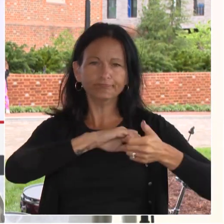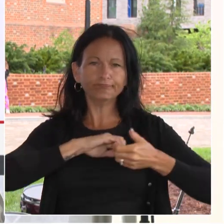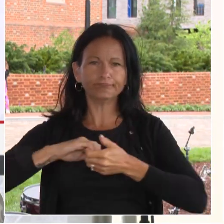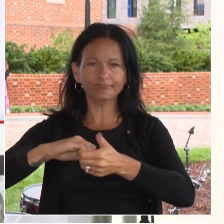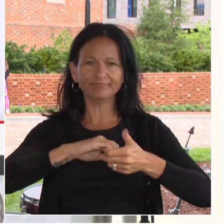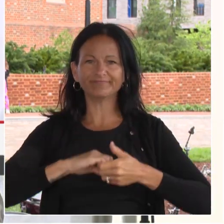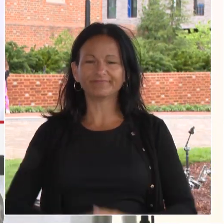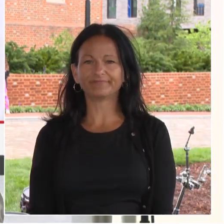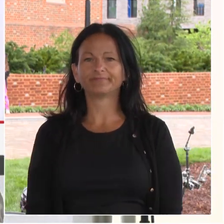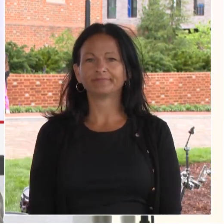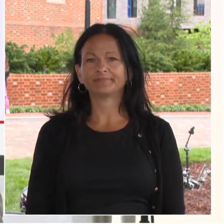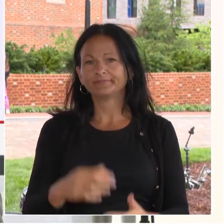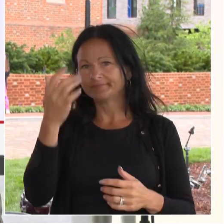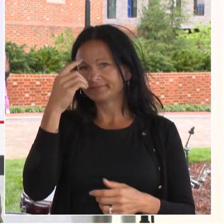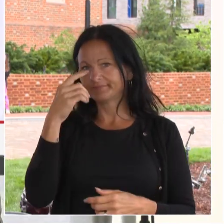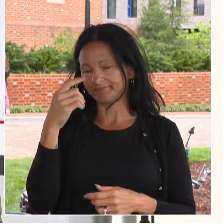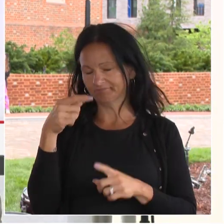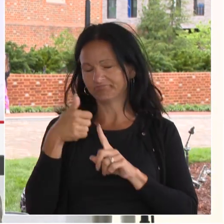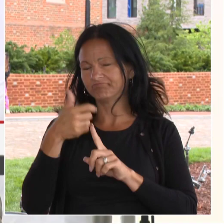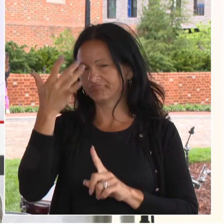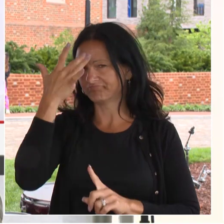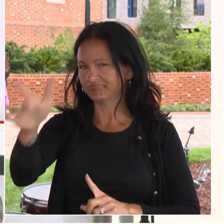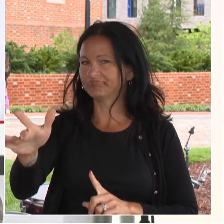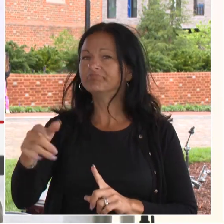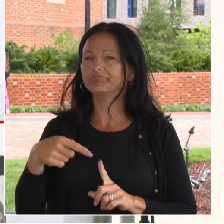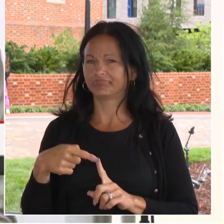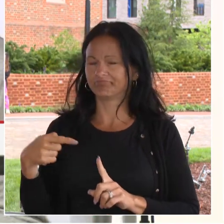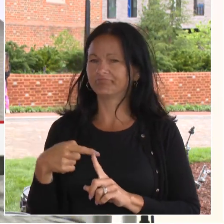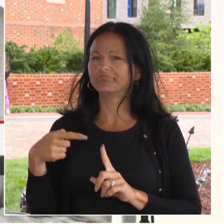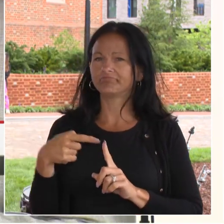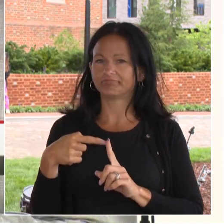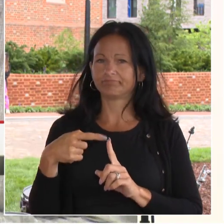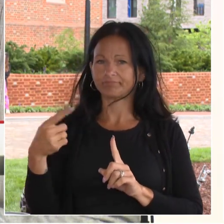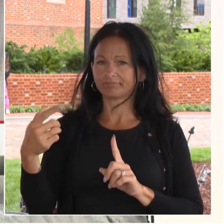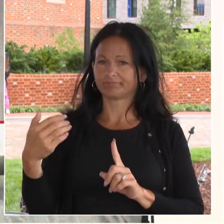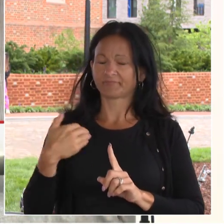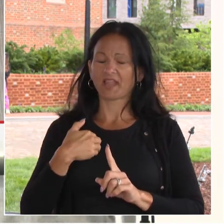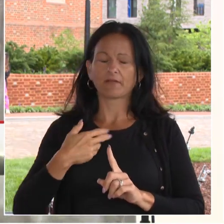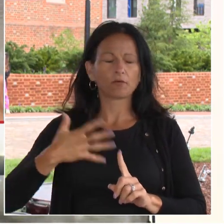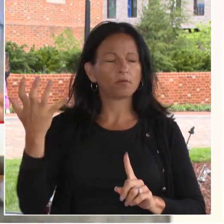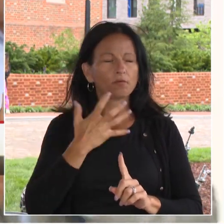brilliant, and enormously energetic. So with that, Rob Rocheski.